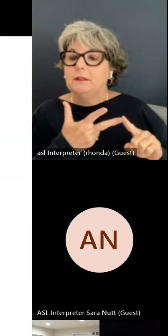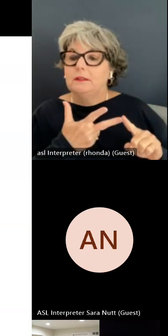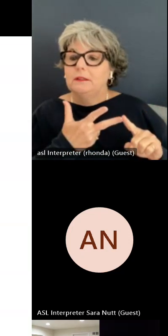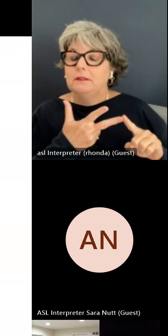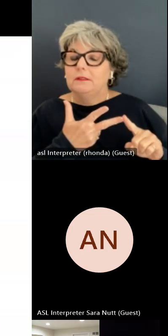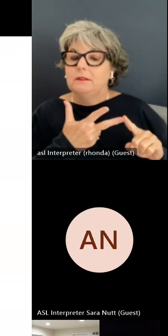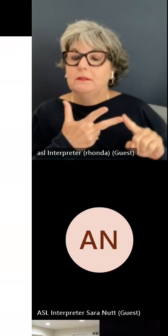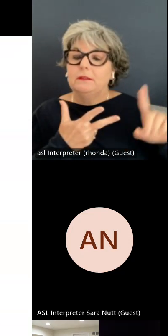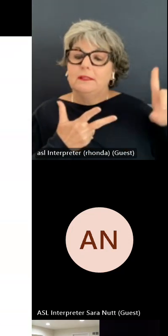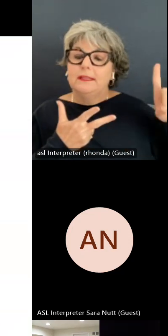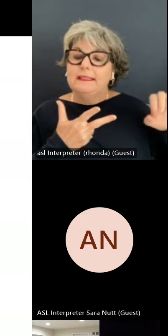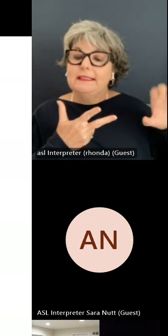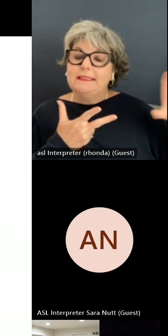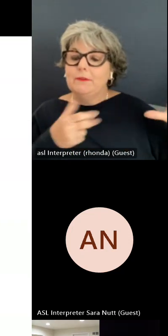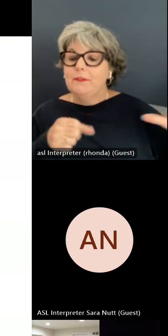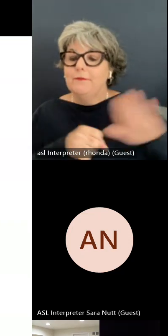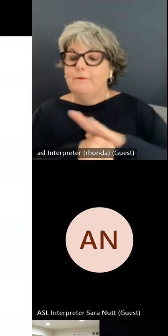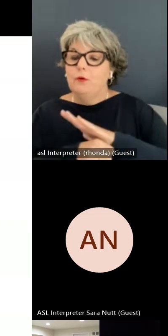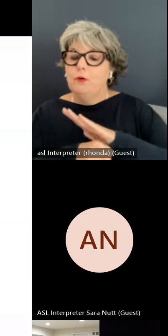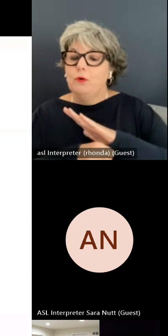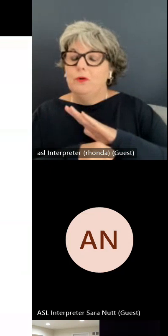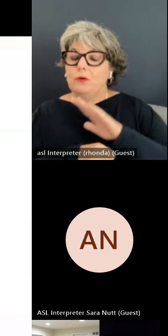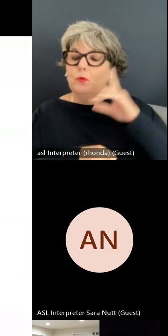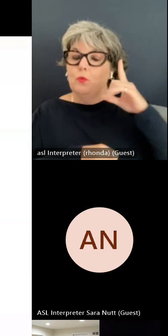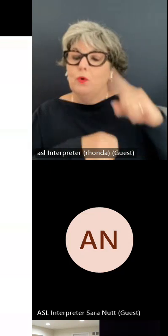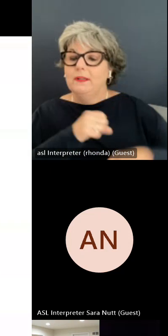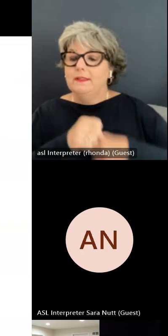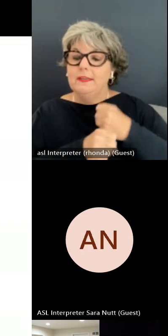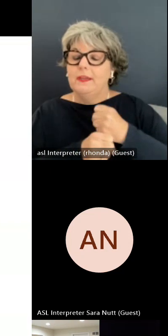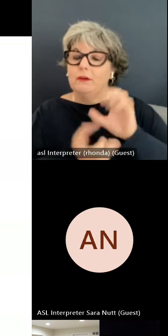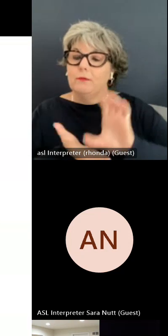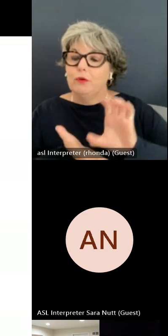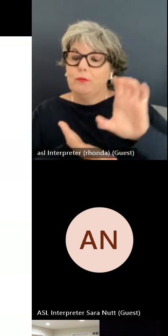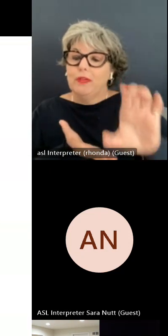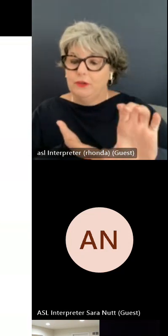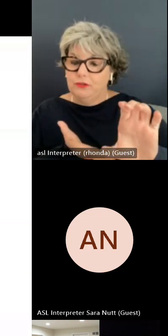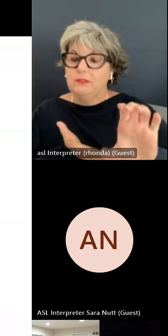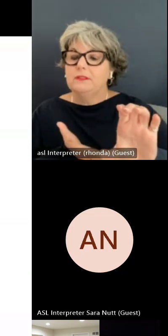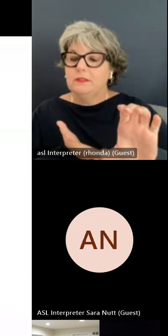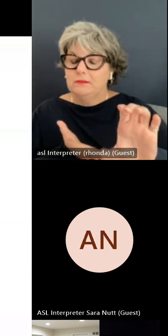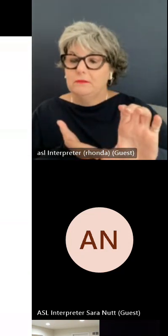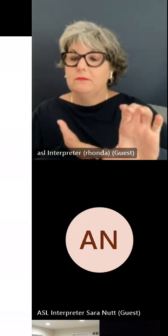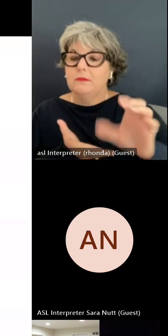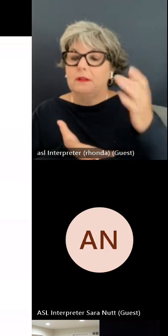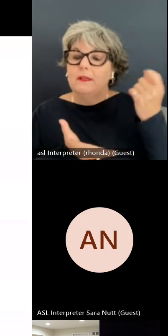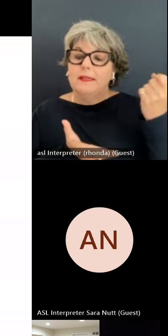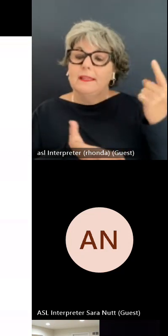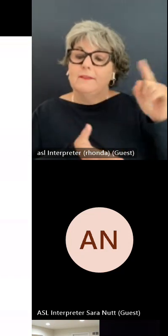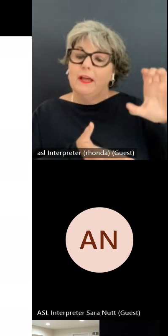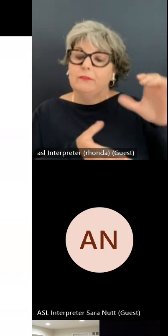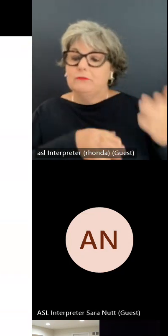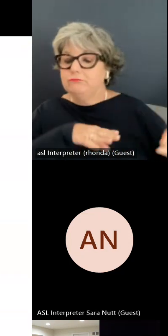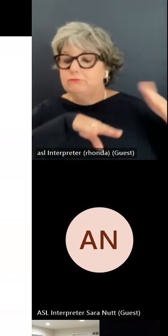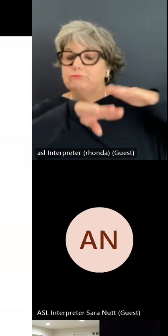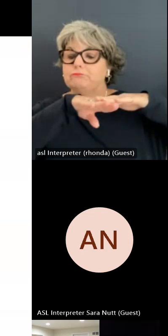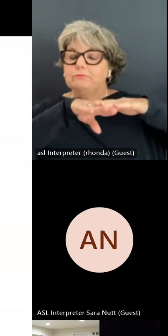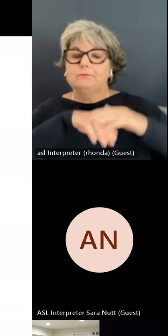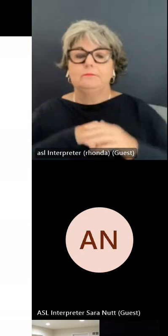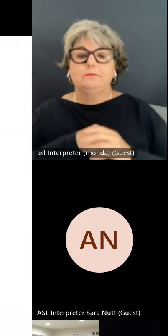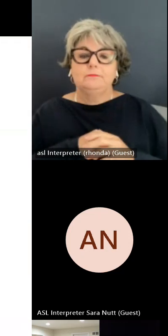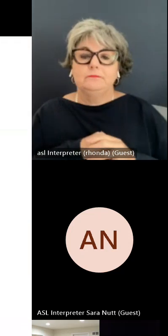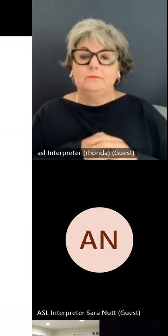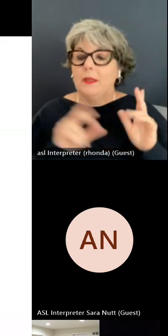in December you got the full year appropriation, and that's why the amount of 1100 went up. And notice how this is the